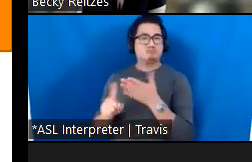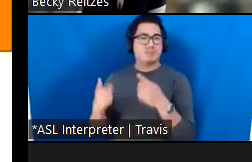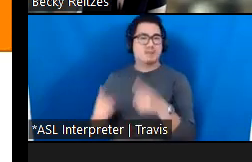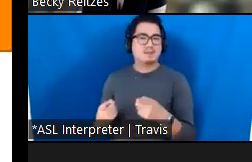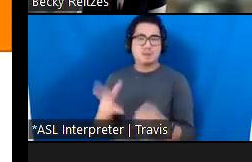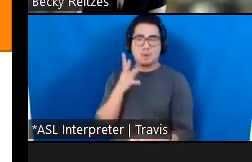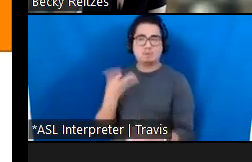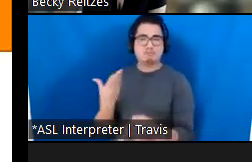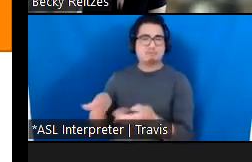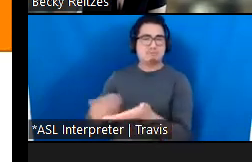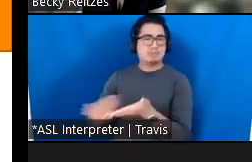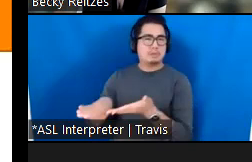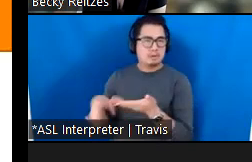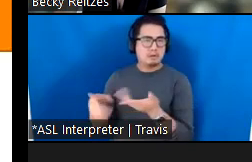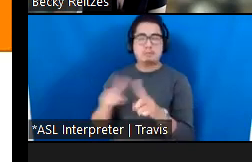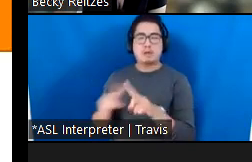pregnant,